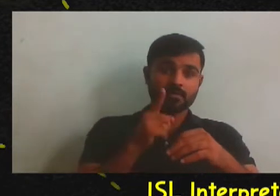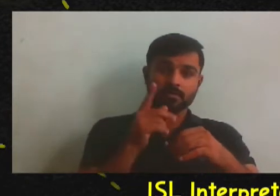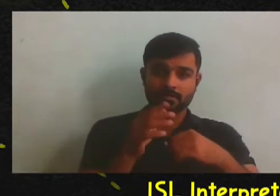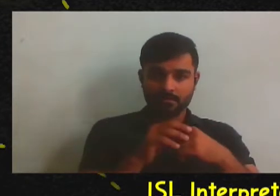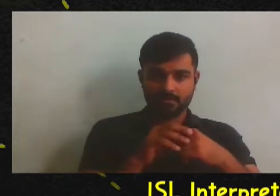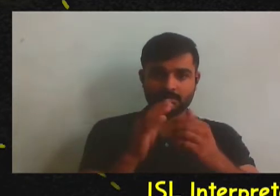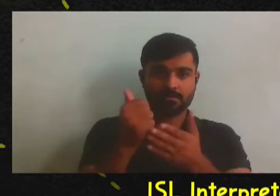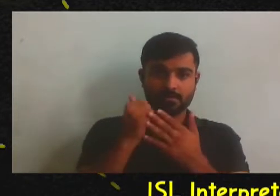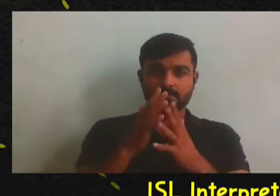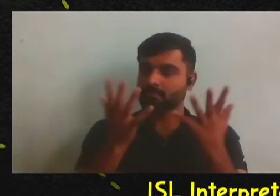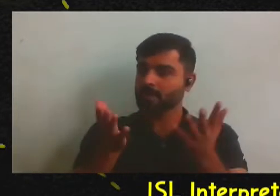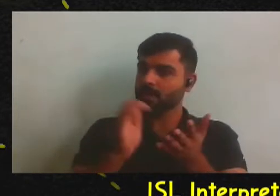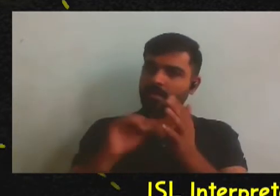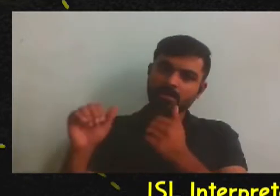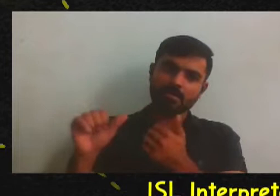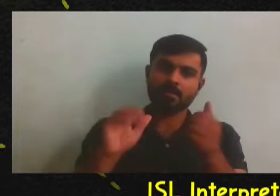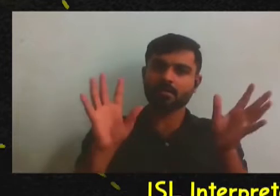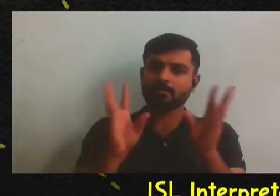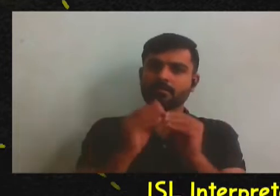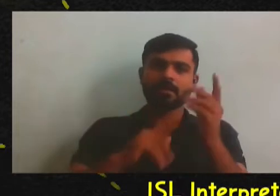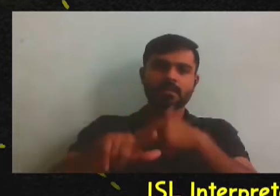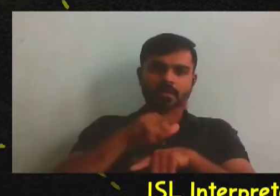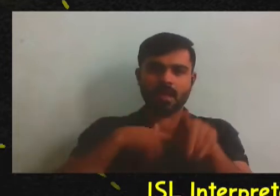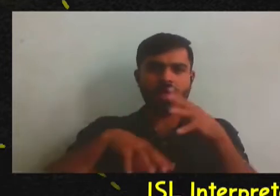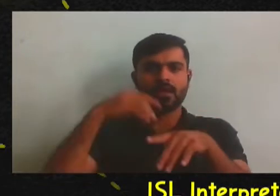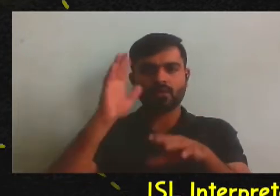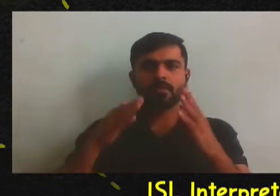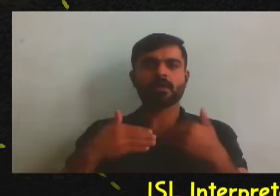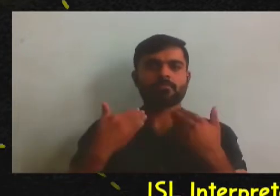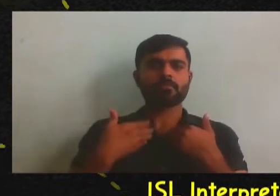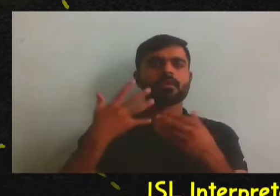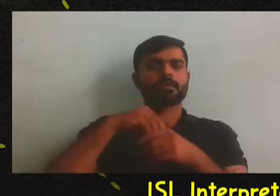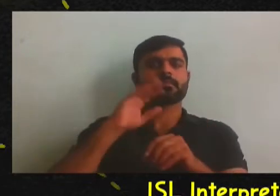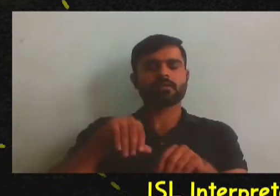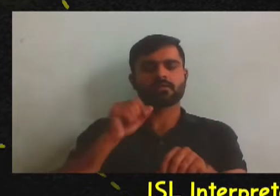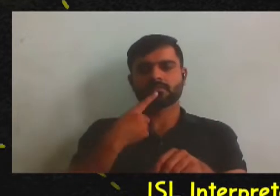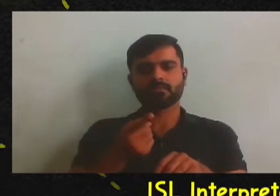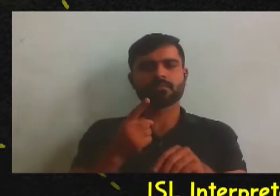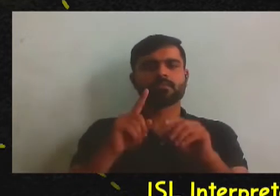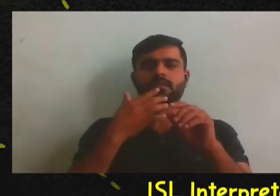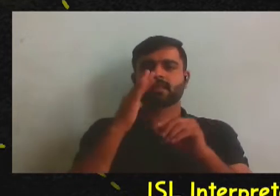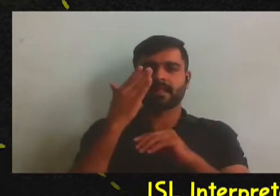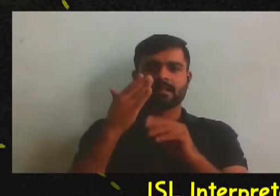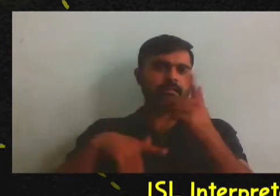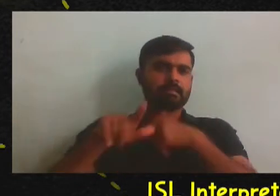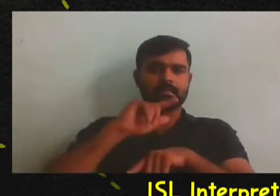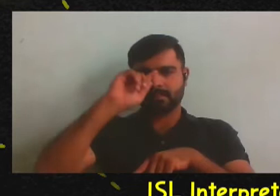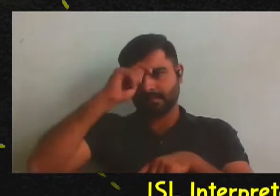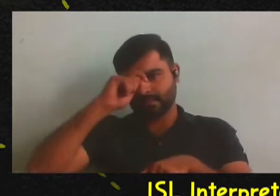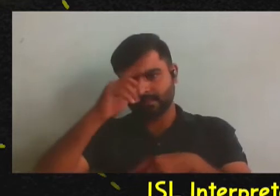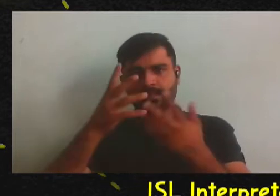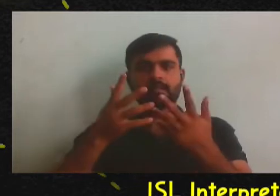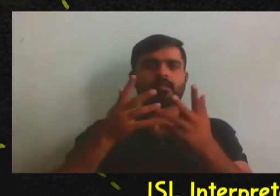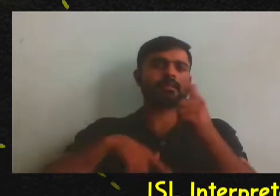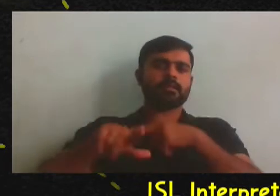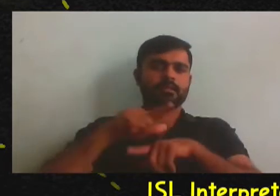it helps us rediscover that there is a language out there for pleasure intimacy. It might not mirror our language, our English